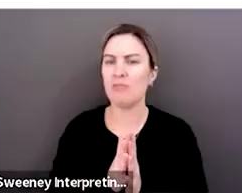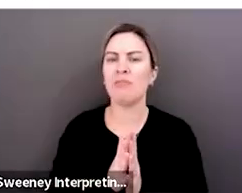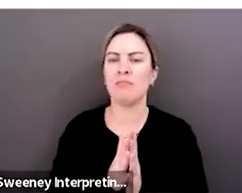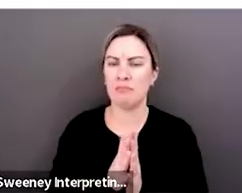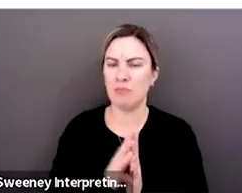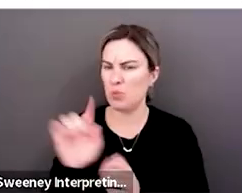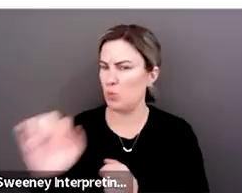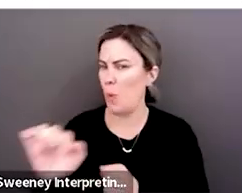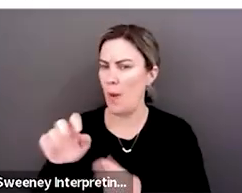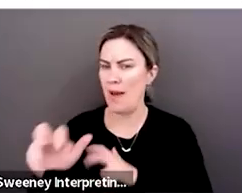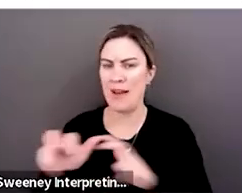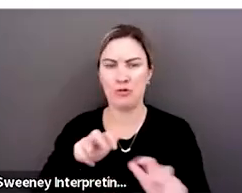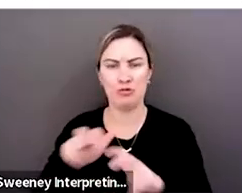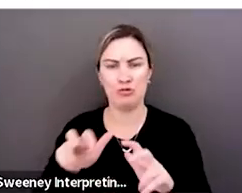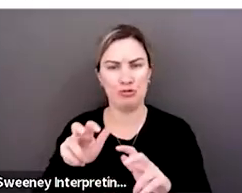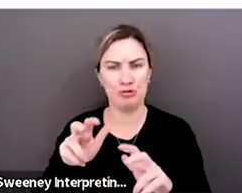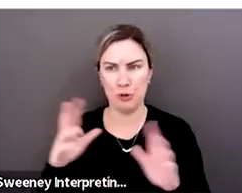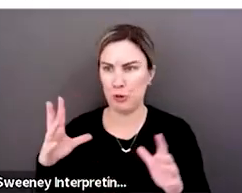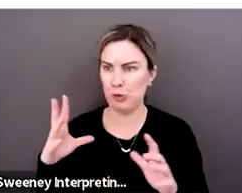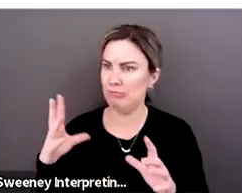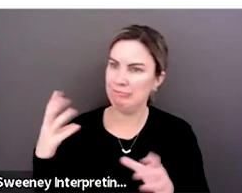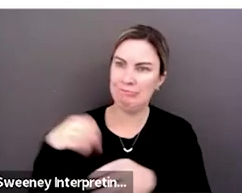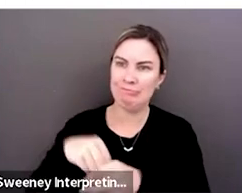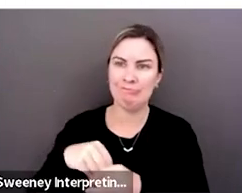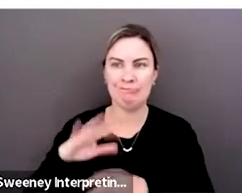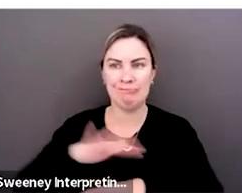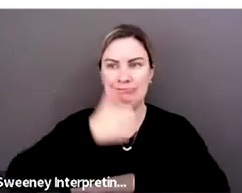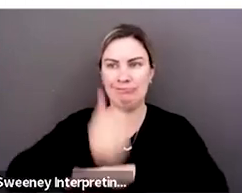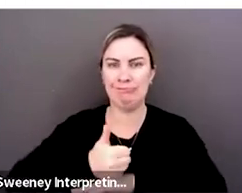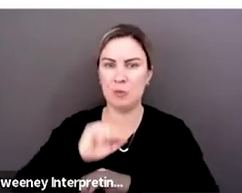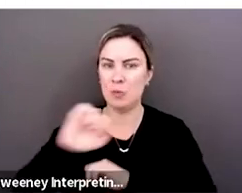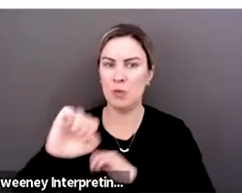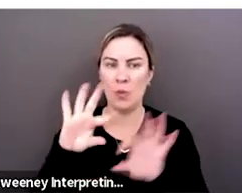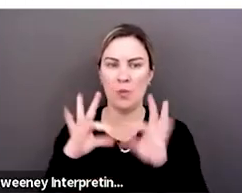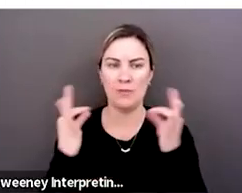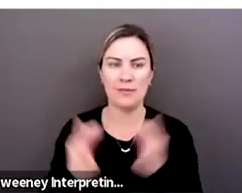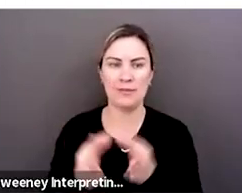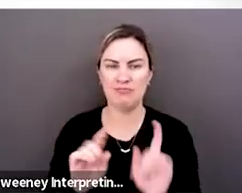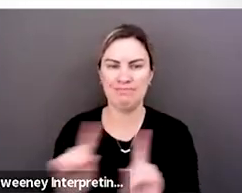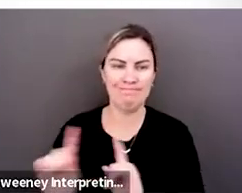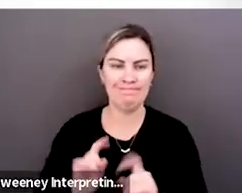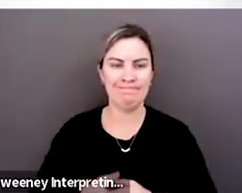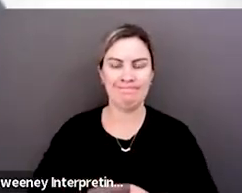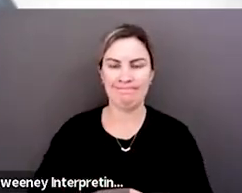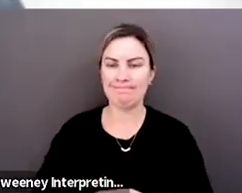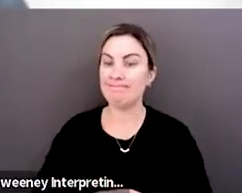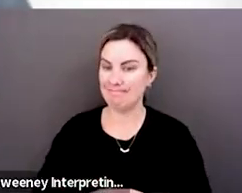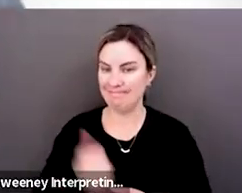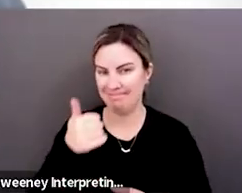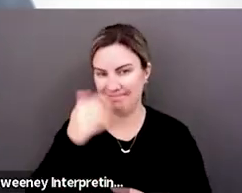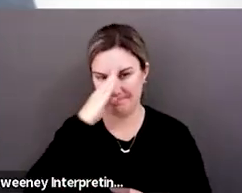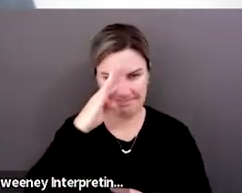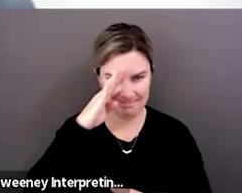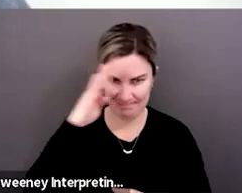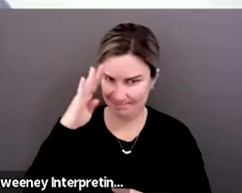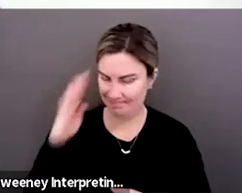of the actions that you've been taking to bring PSEP to your organisation or to your community. Yeah, hi everyone,